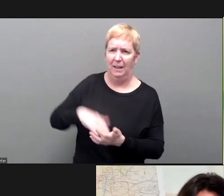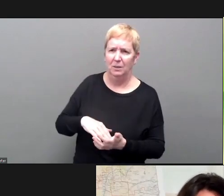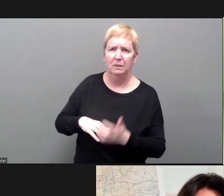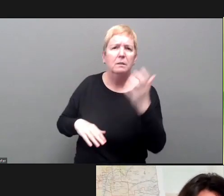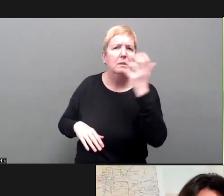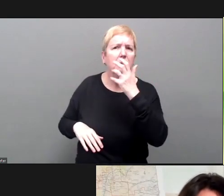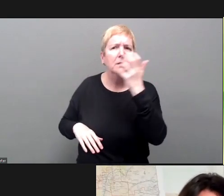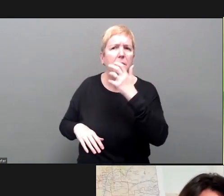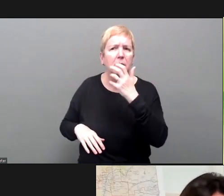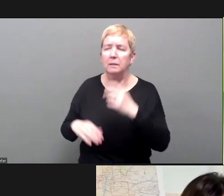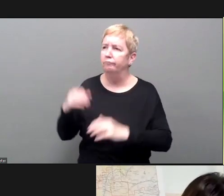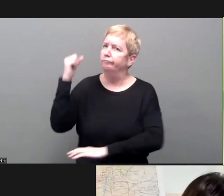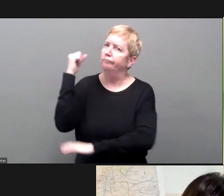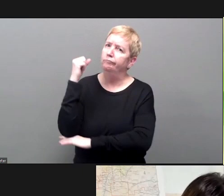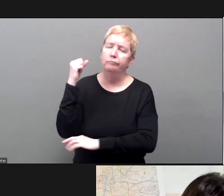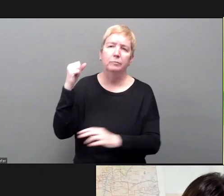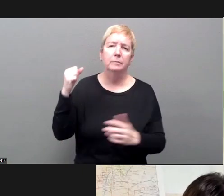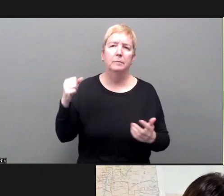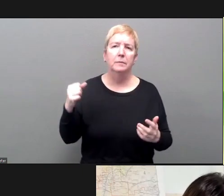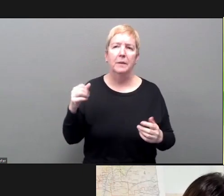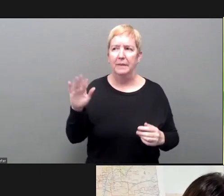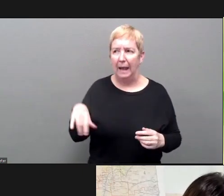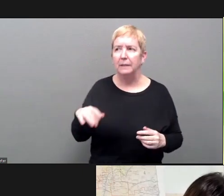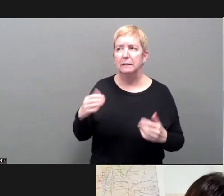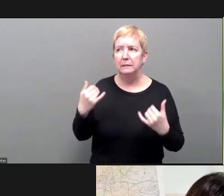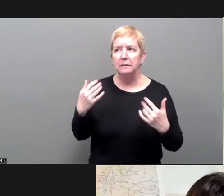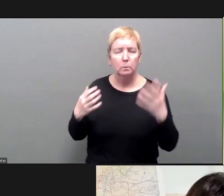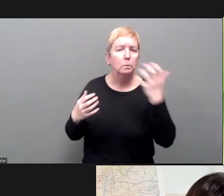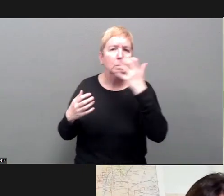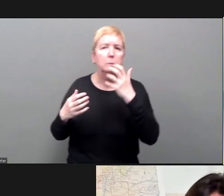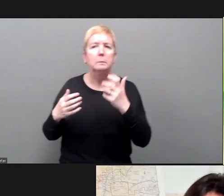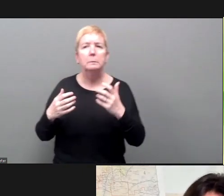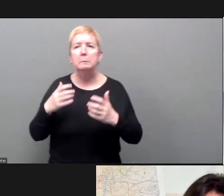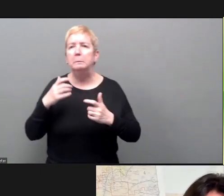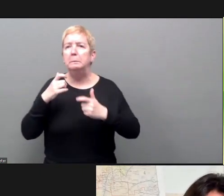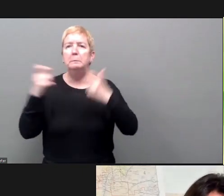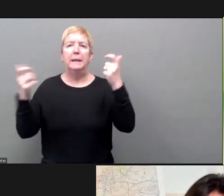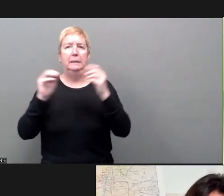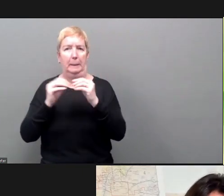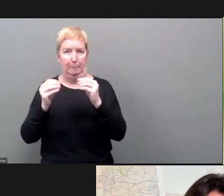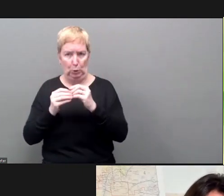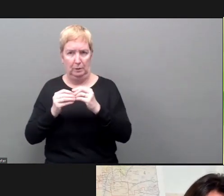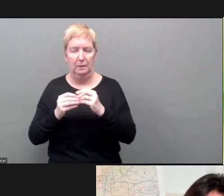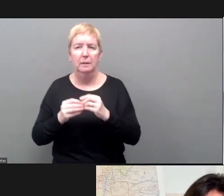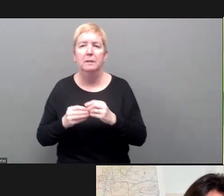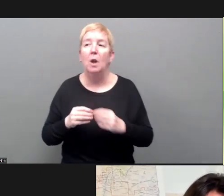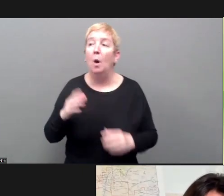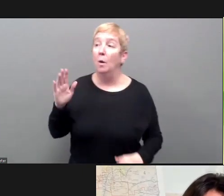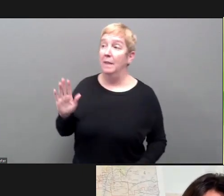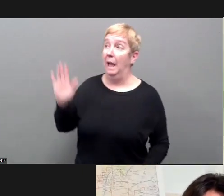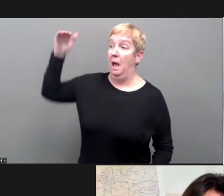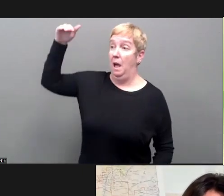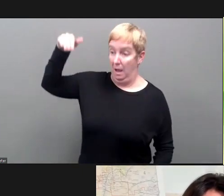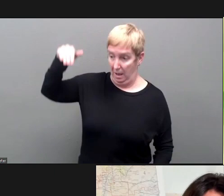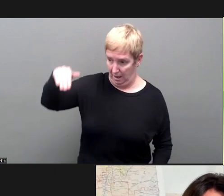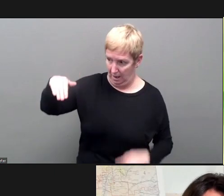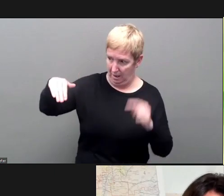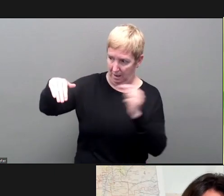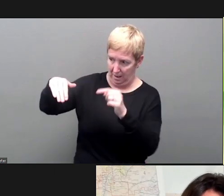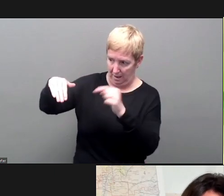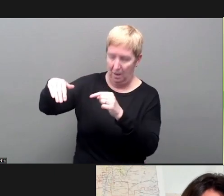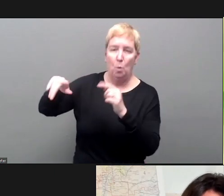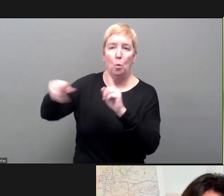be infected with COVID, getting infected with COVID. It's still more New Mexicans. And so the downturn, when it